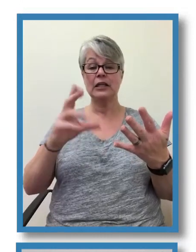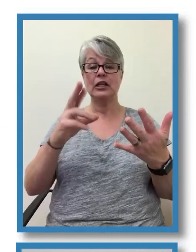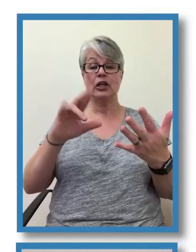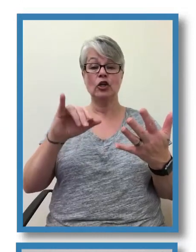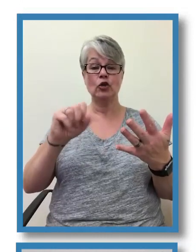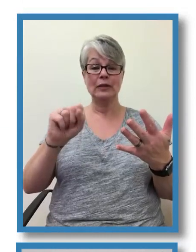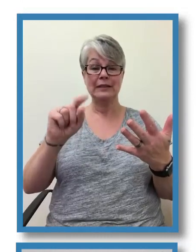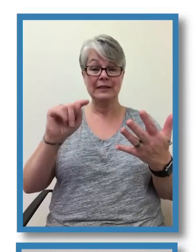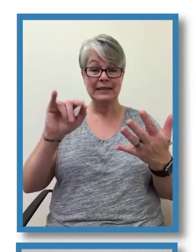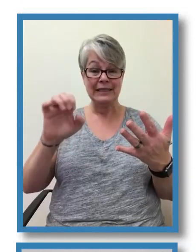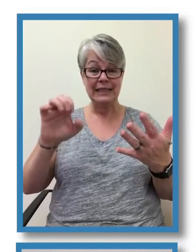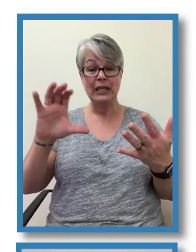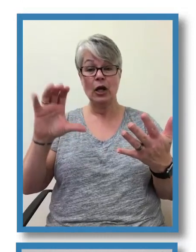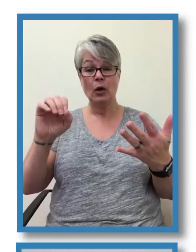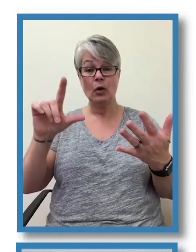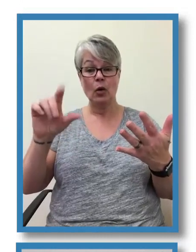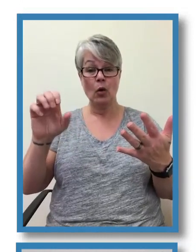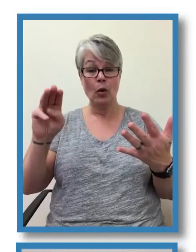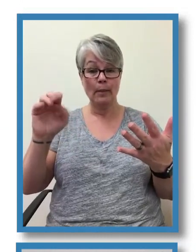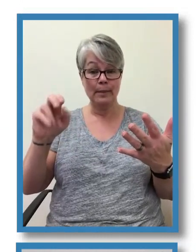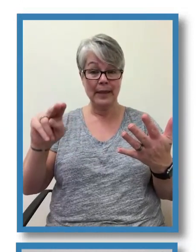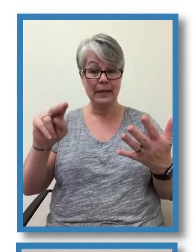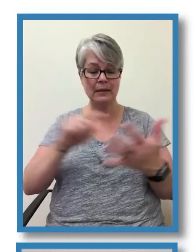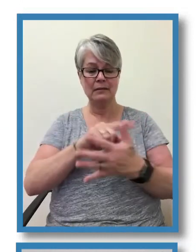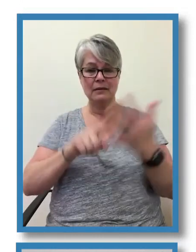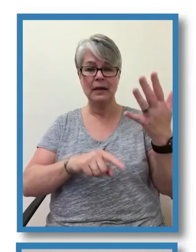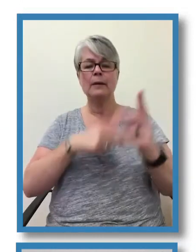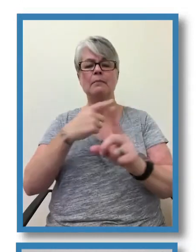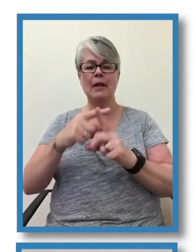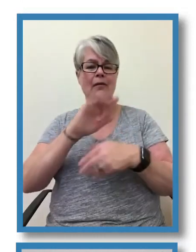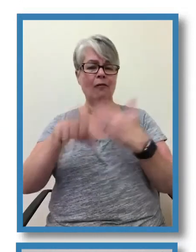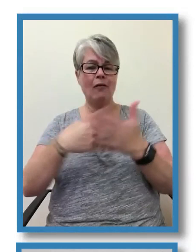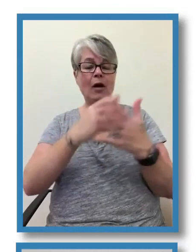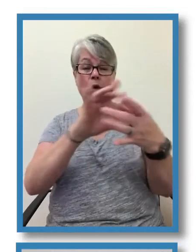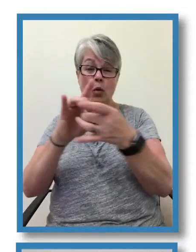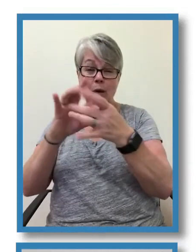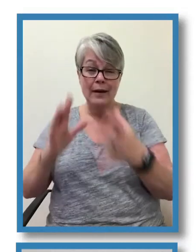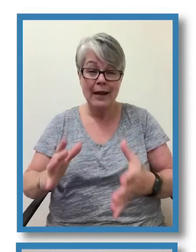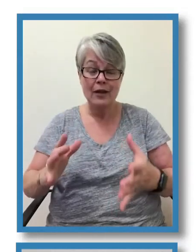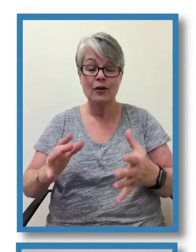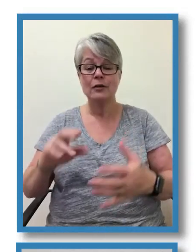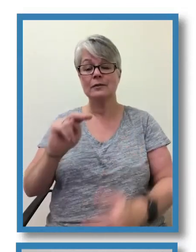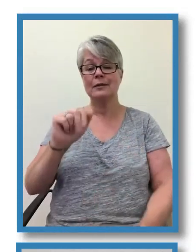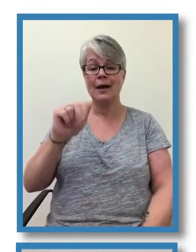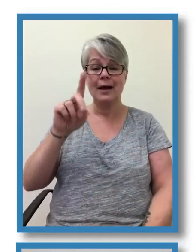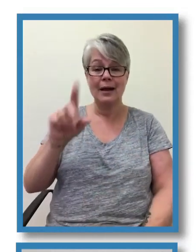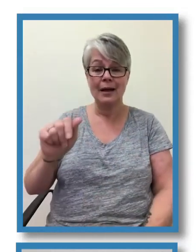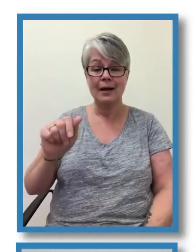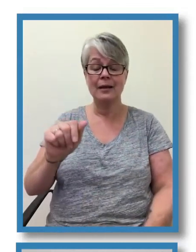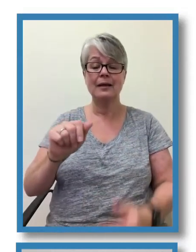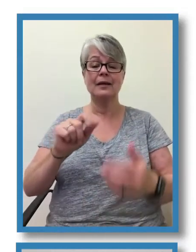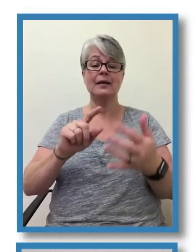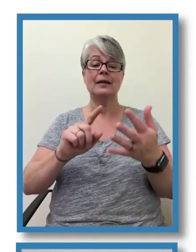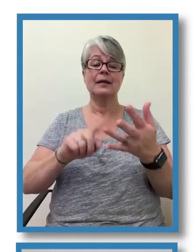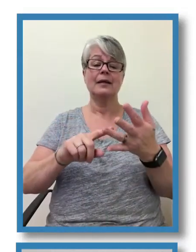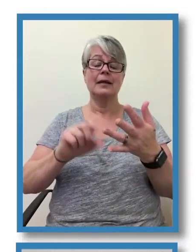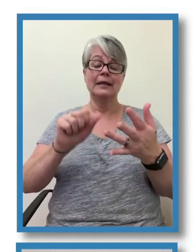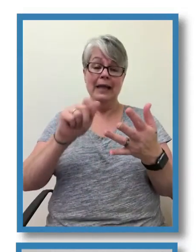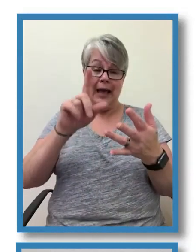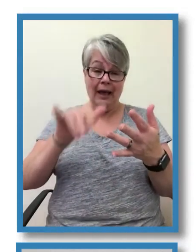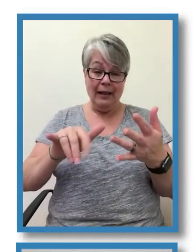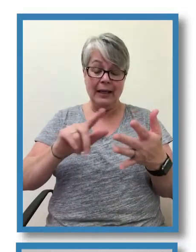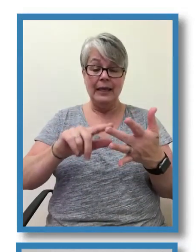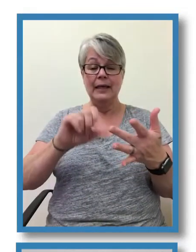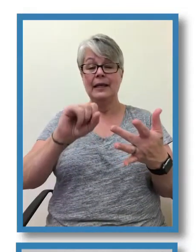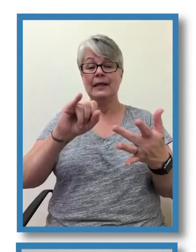back there, and then the nurse clinicians we work with in the clinic, Dr. Jennifer Fogarty, some of you may have